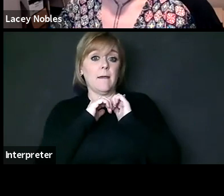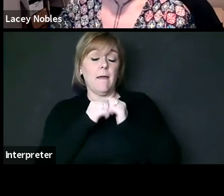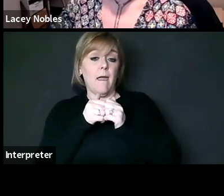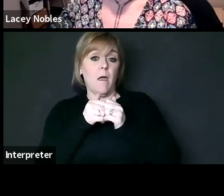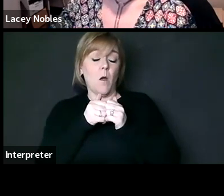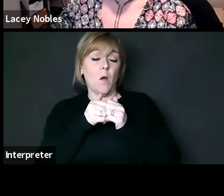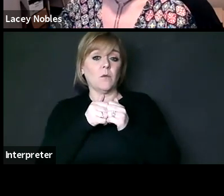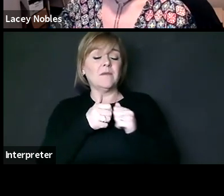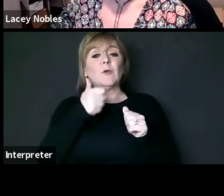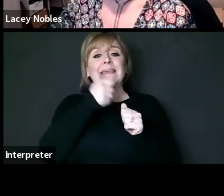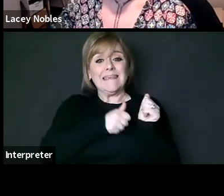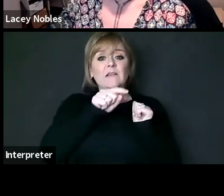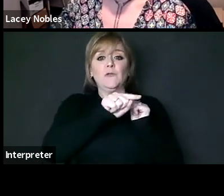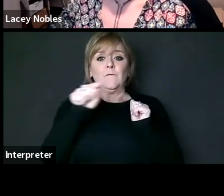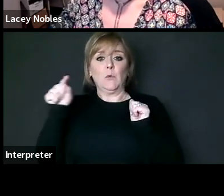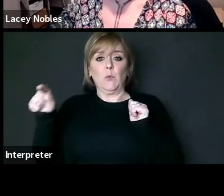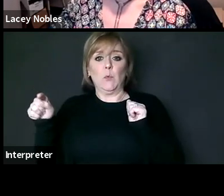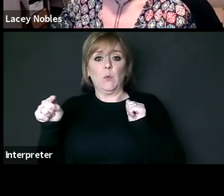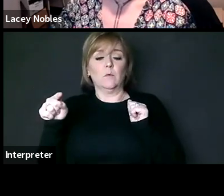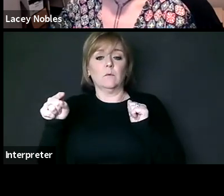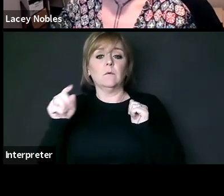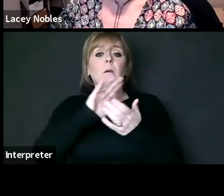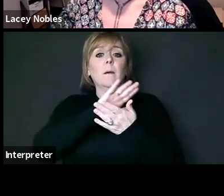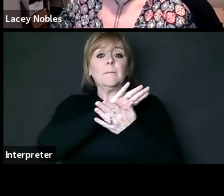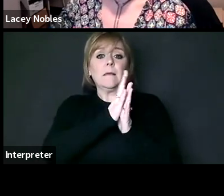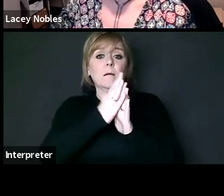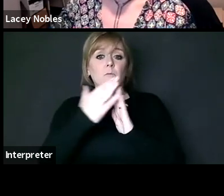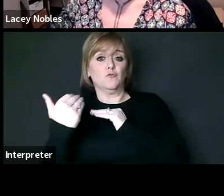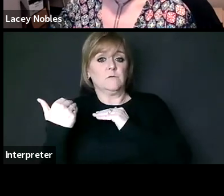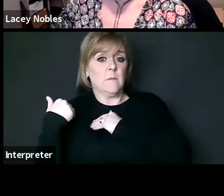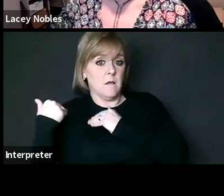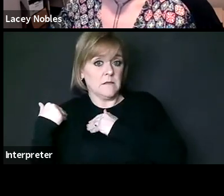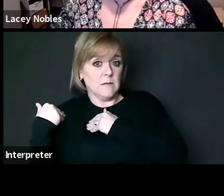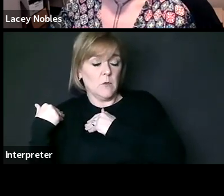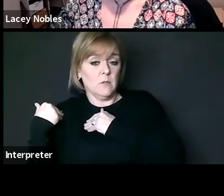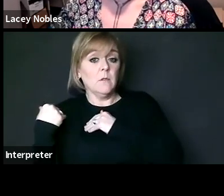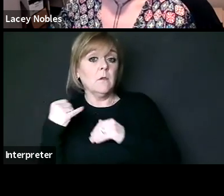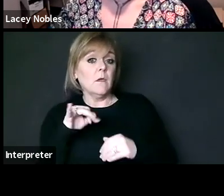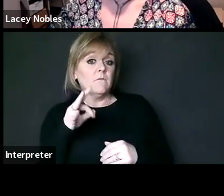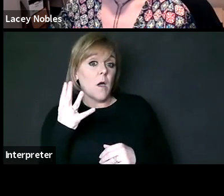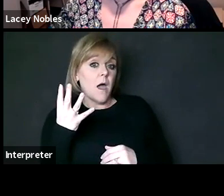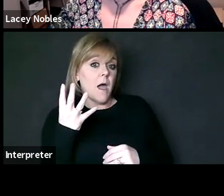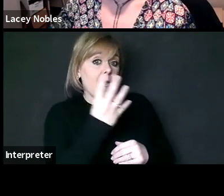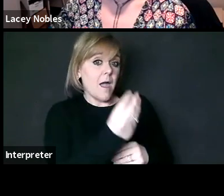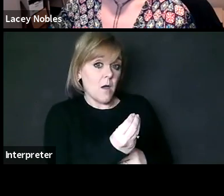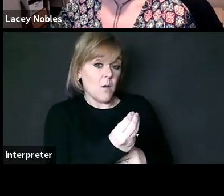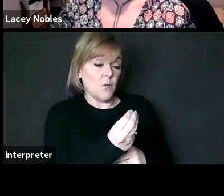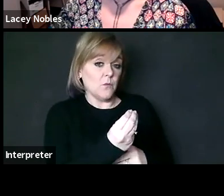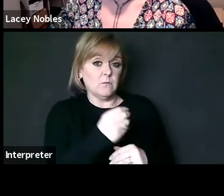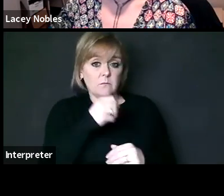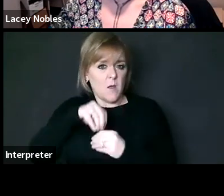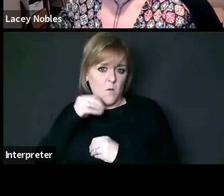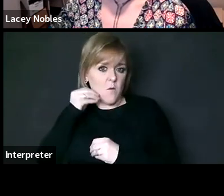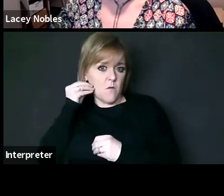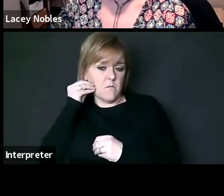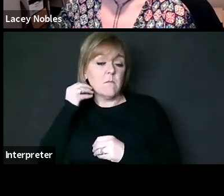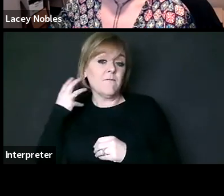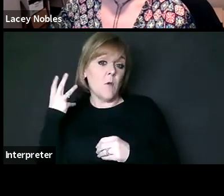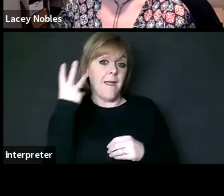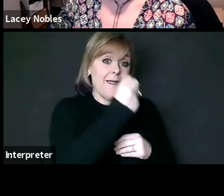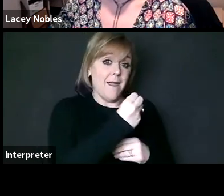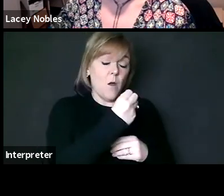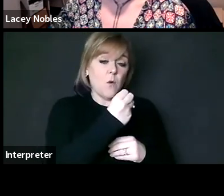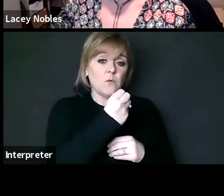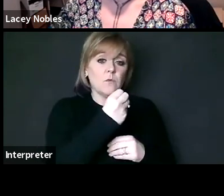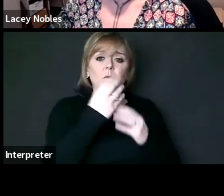us personally, when we go into those locations where we're around other people, we leave our safe zone. I think a face covering is not a